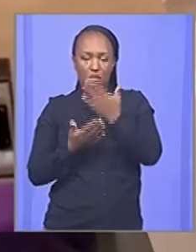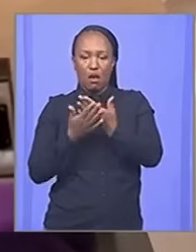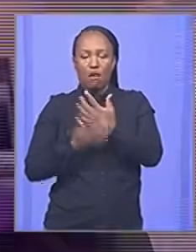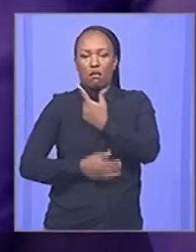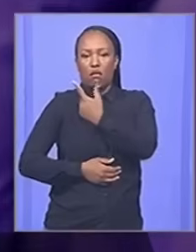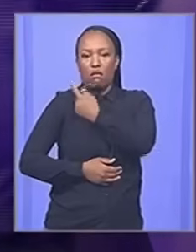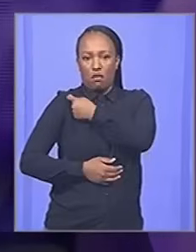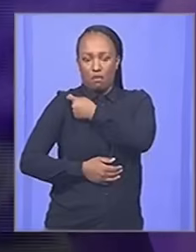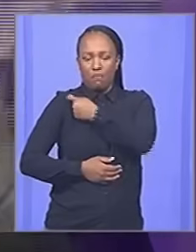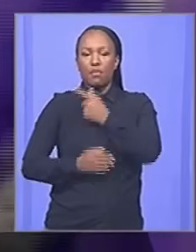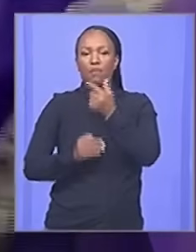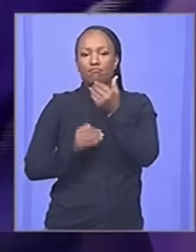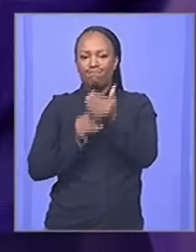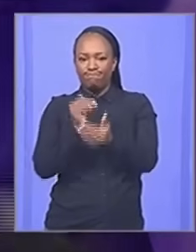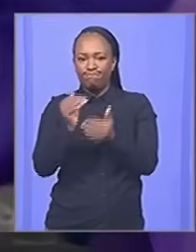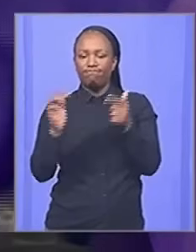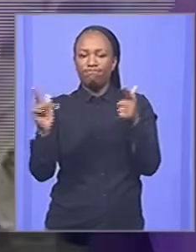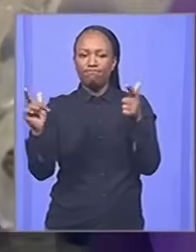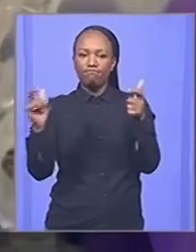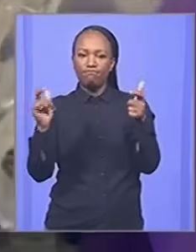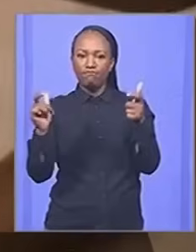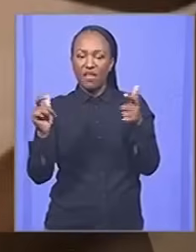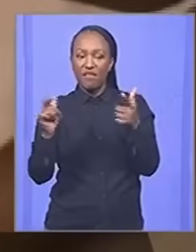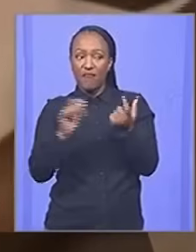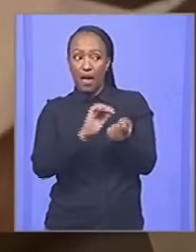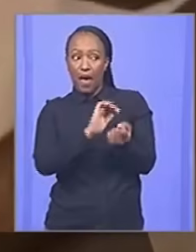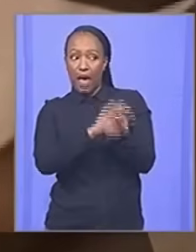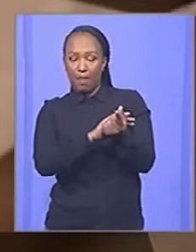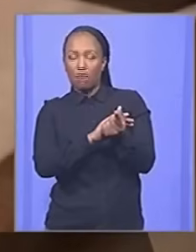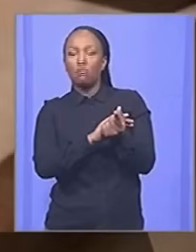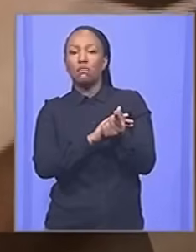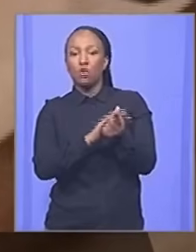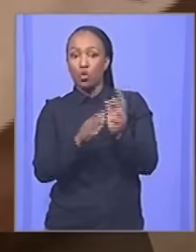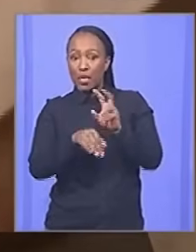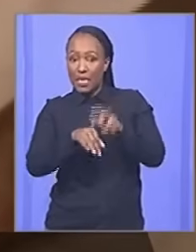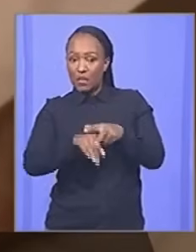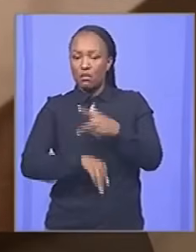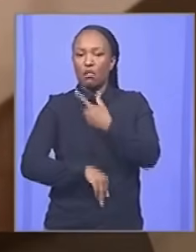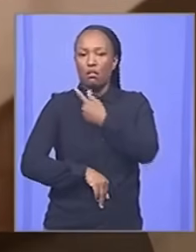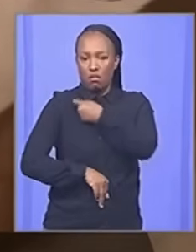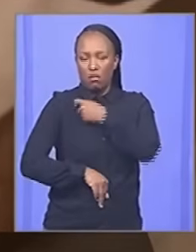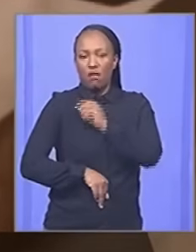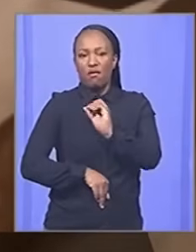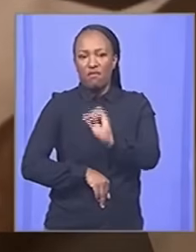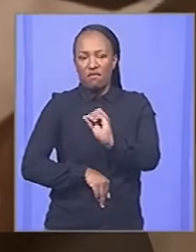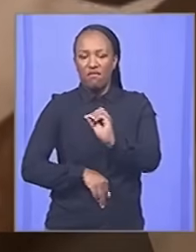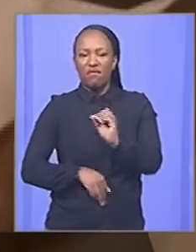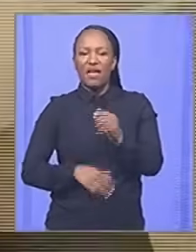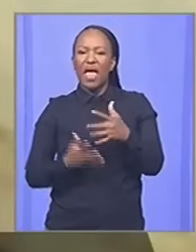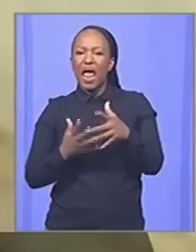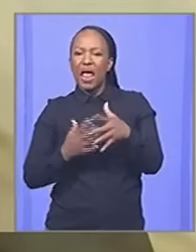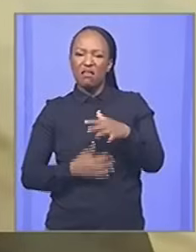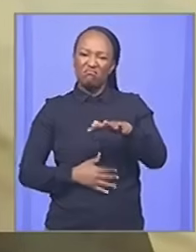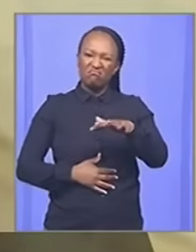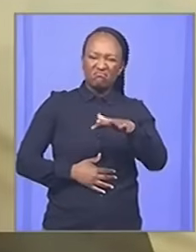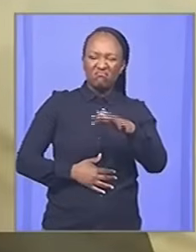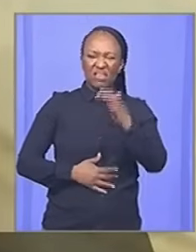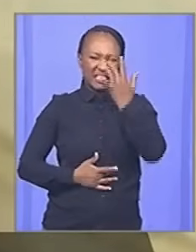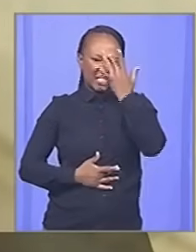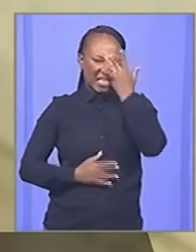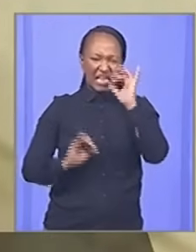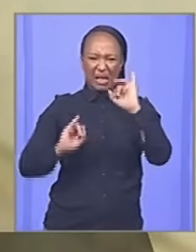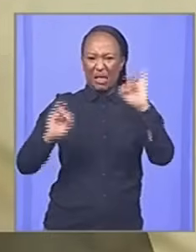is underway in case the need arises. However, all mild cases will continue to be managed